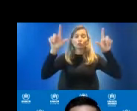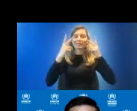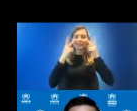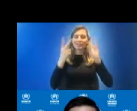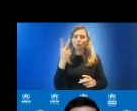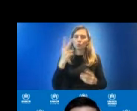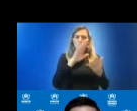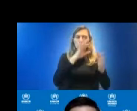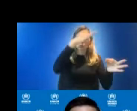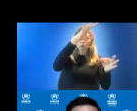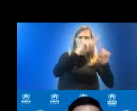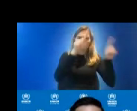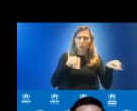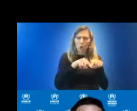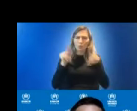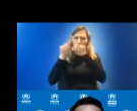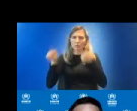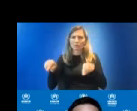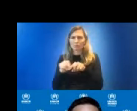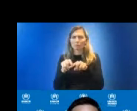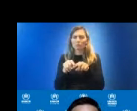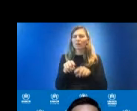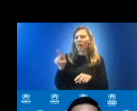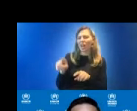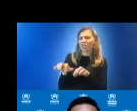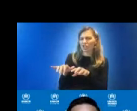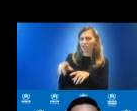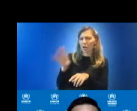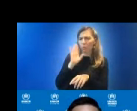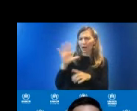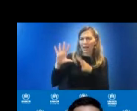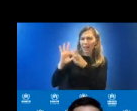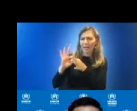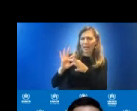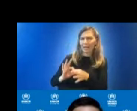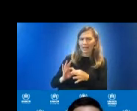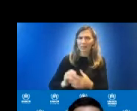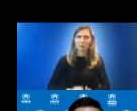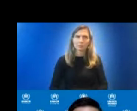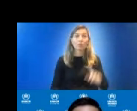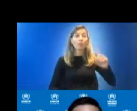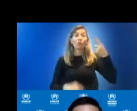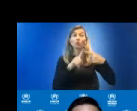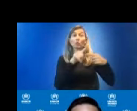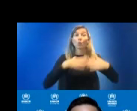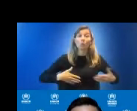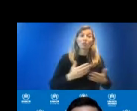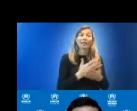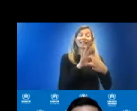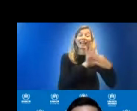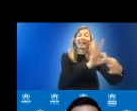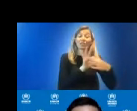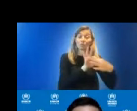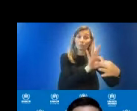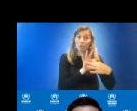I will put links to in the chat box. One is UNHCR's Human Rights Engagement Strategy that talks